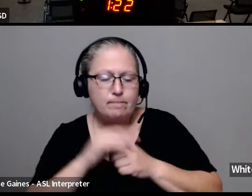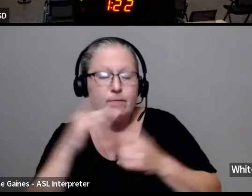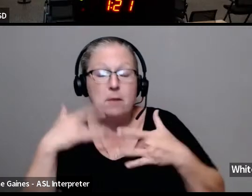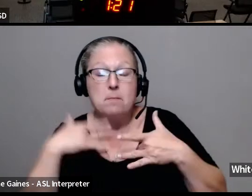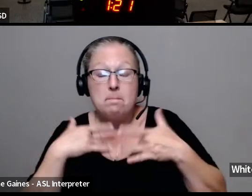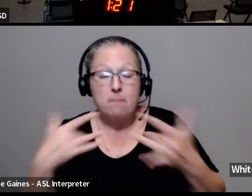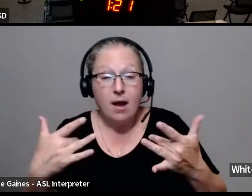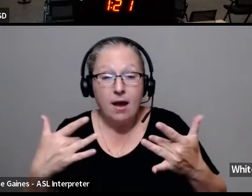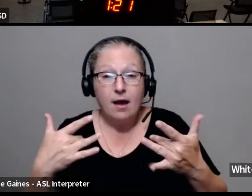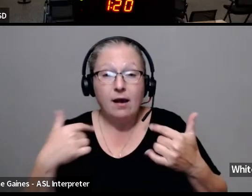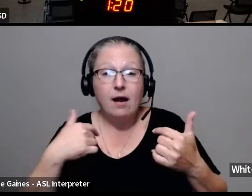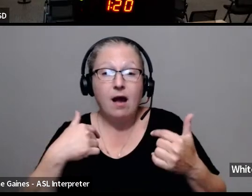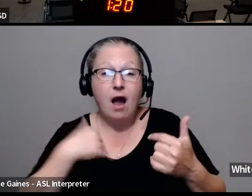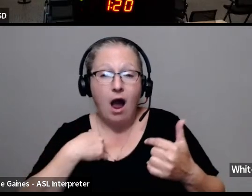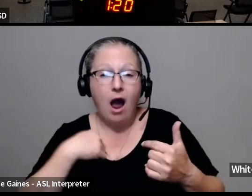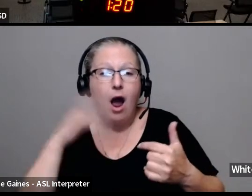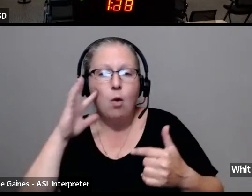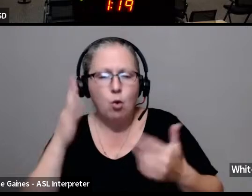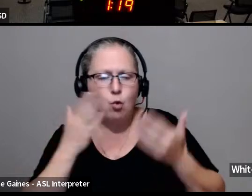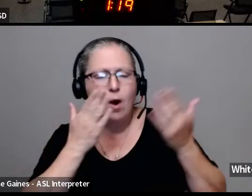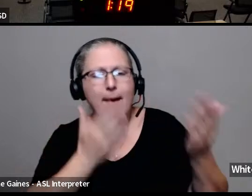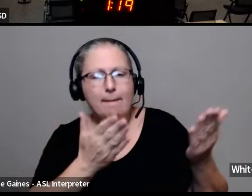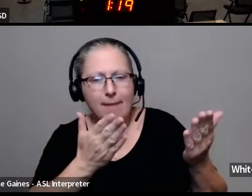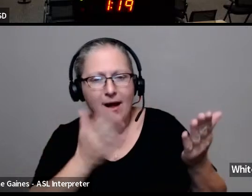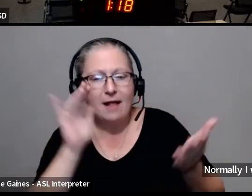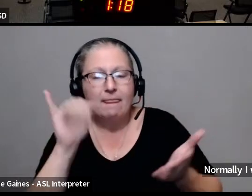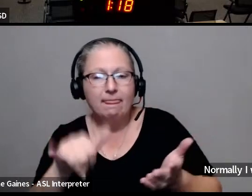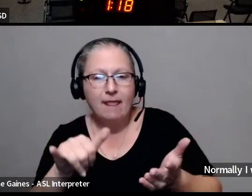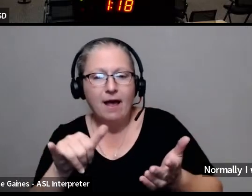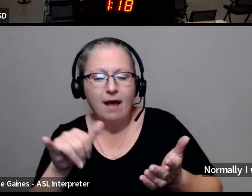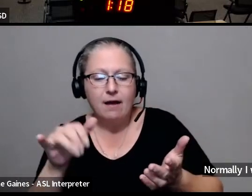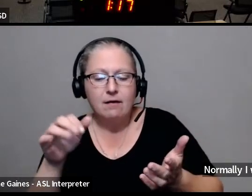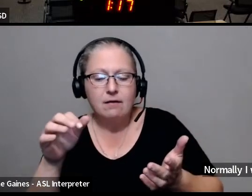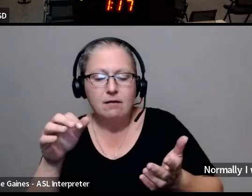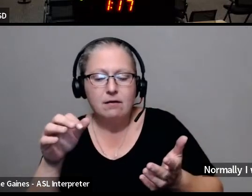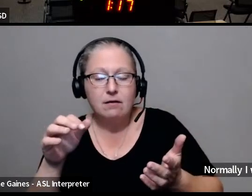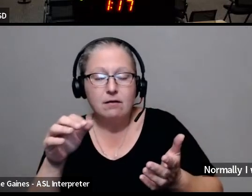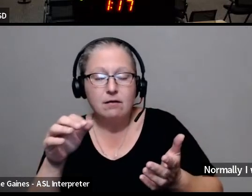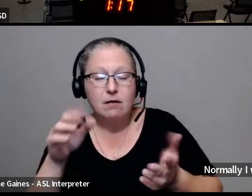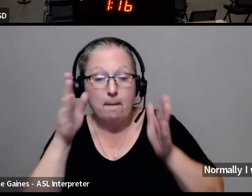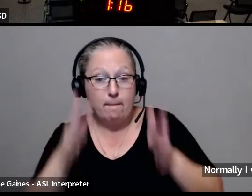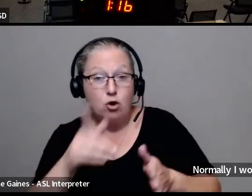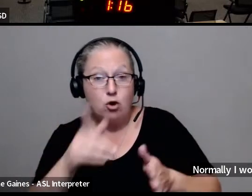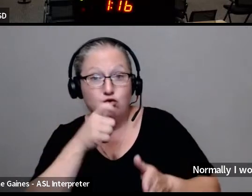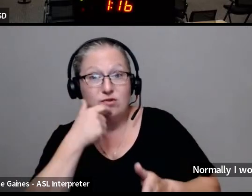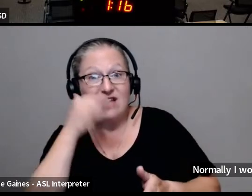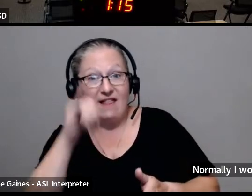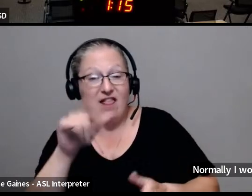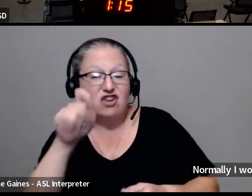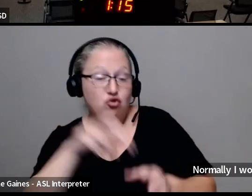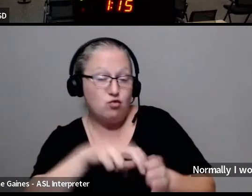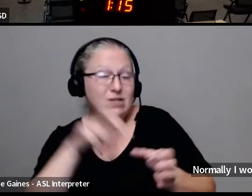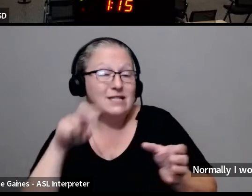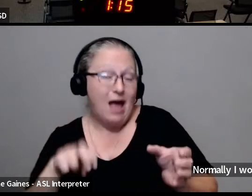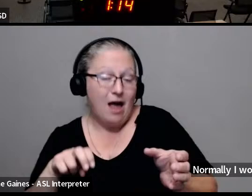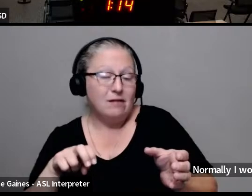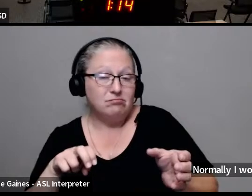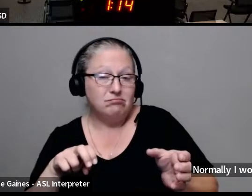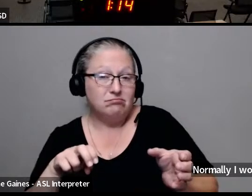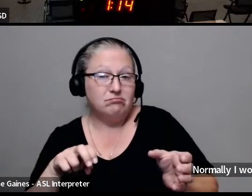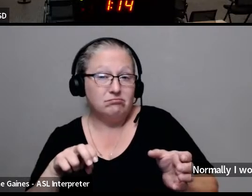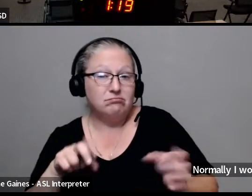Normally, I would recommend that a person who says this should resign.